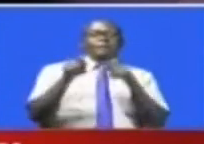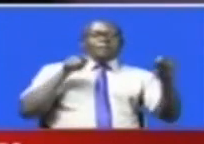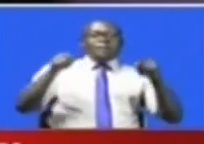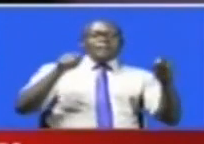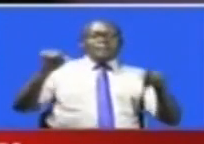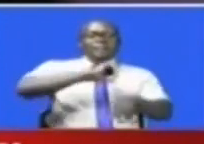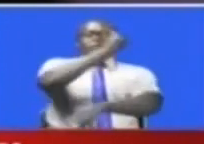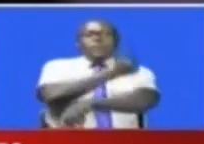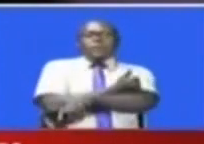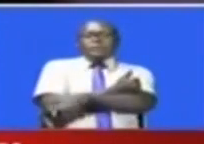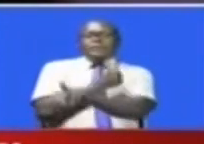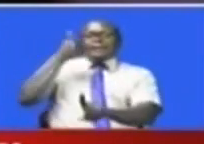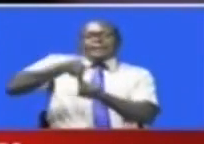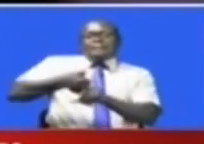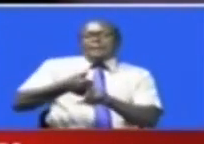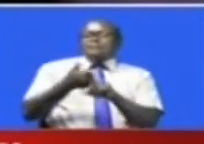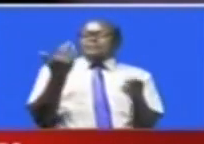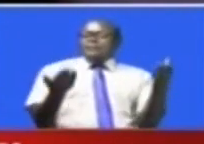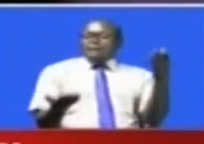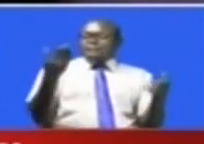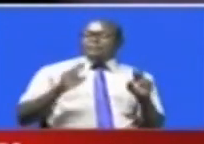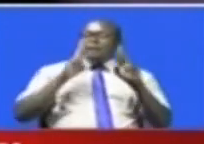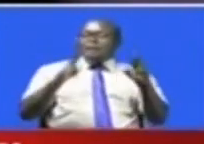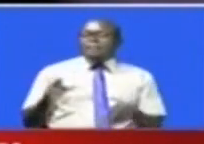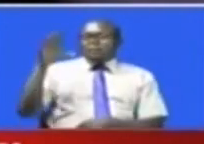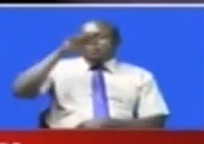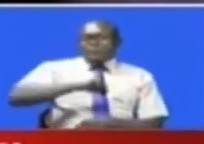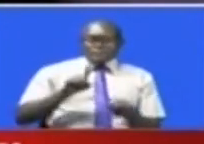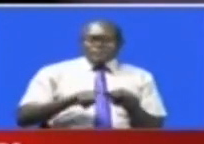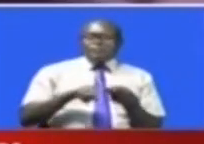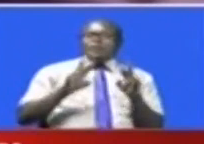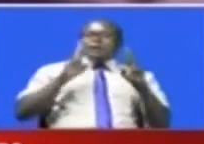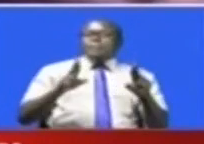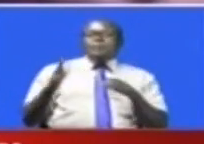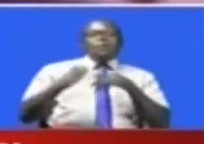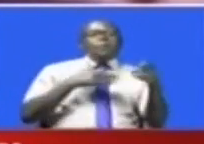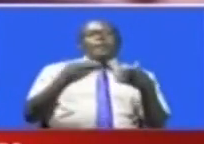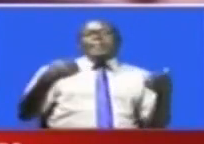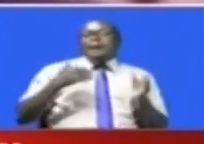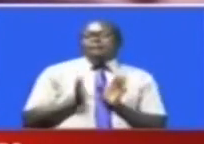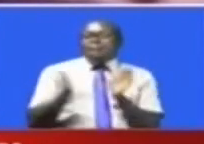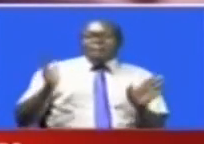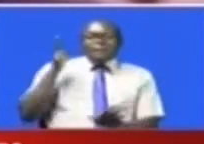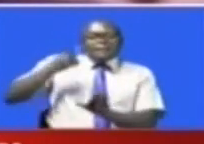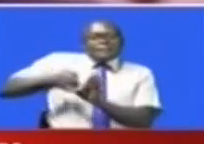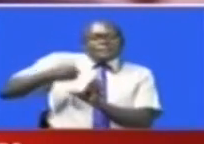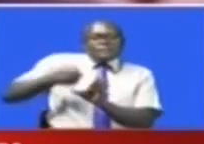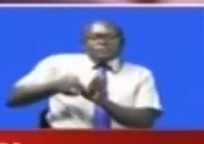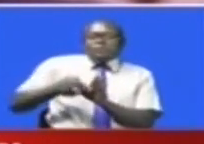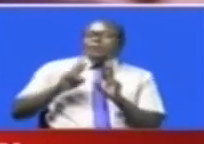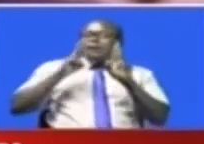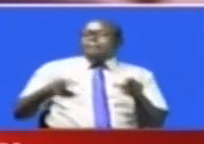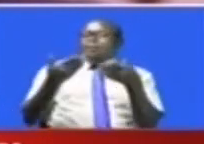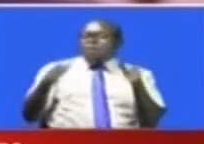Authority Impact Assessment Report is said to be missing. A report on whether or not there was public participation is said to